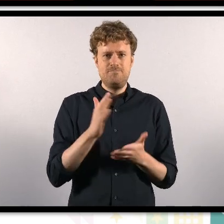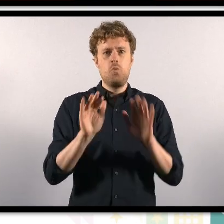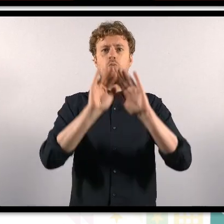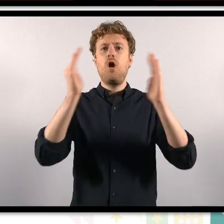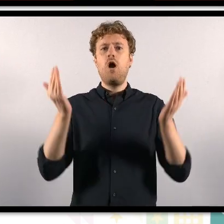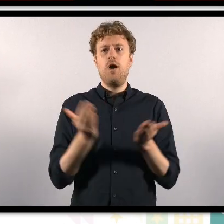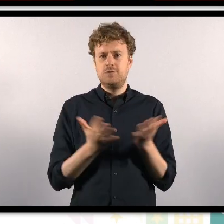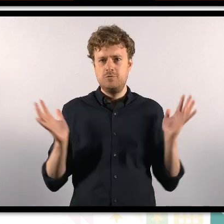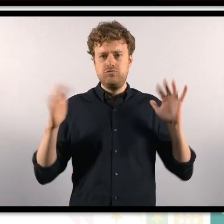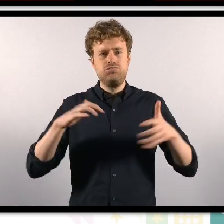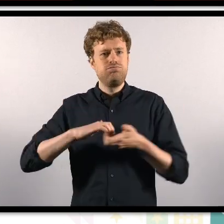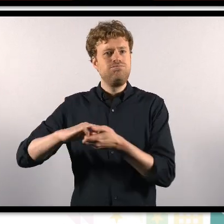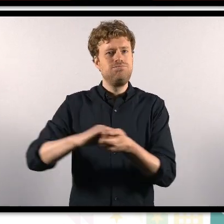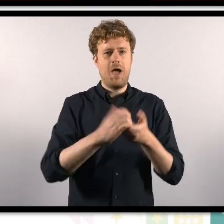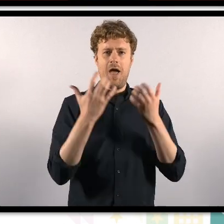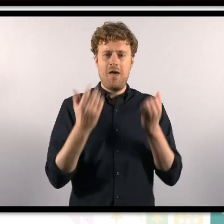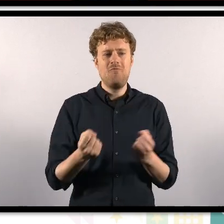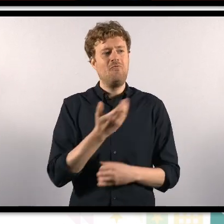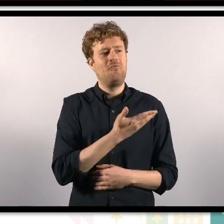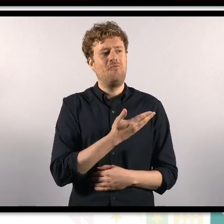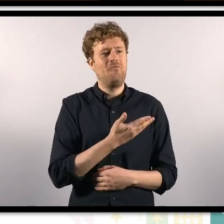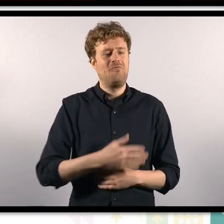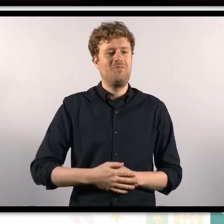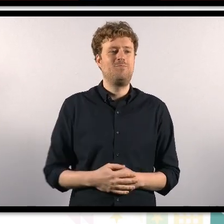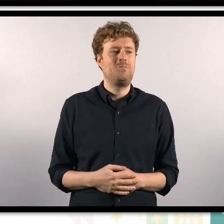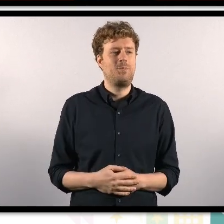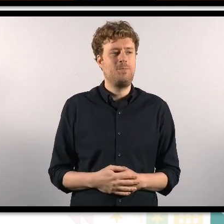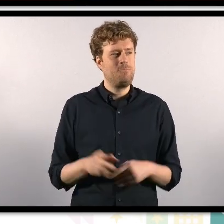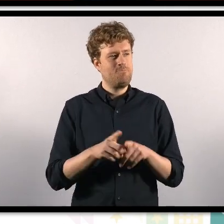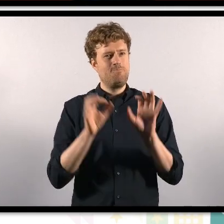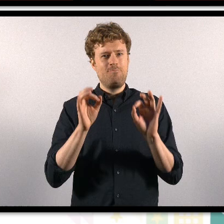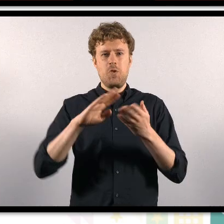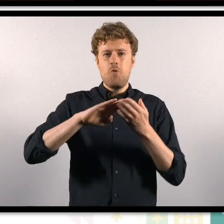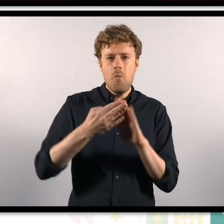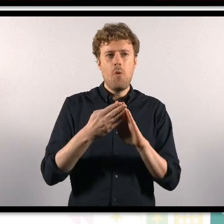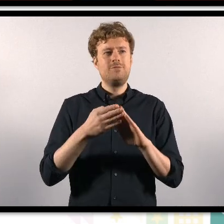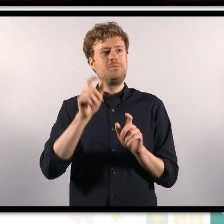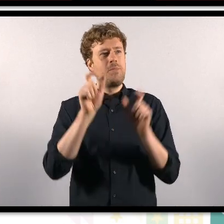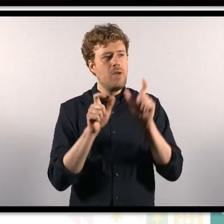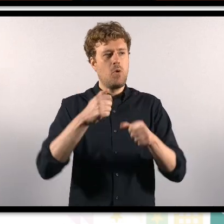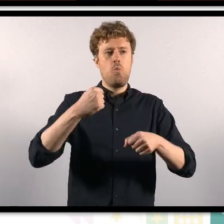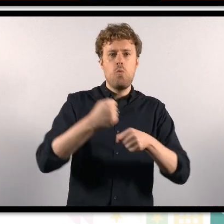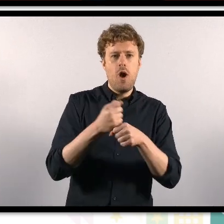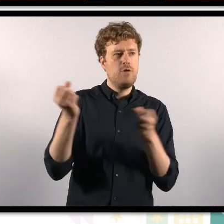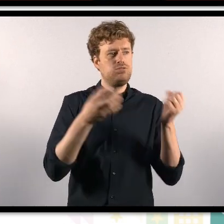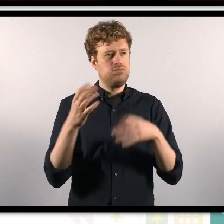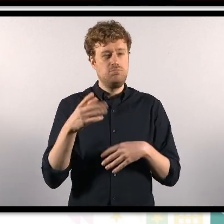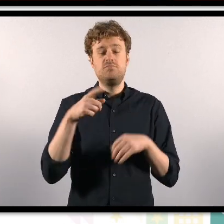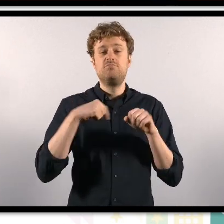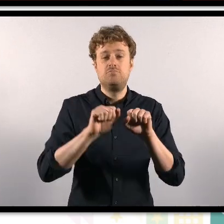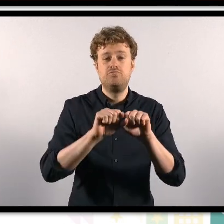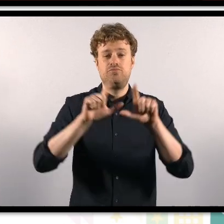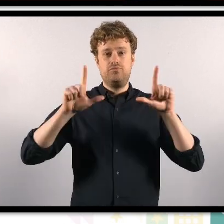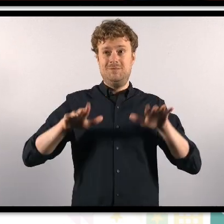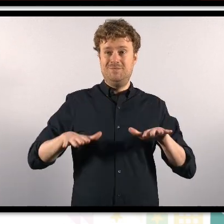in the UK, so I asked them to kind of give me a little bit of a zoom in thing, and you kind of see some representation here. But the maintainers in CNCF, there's